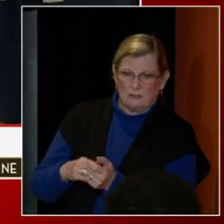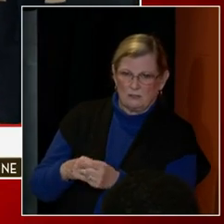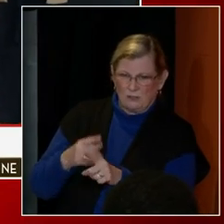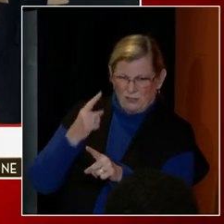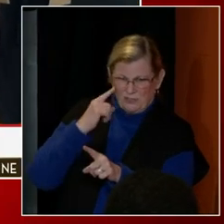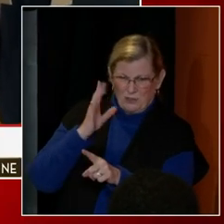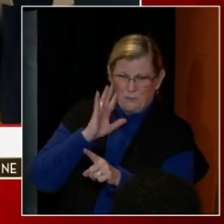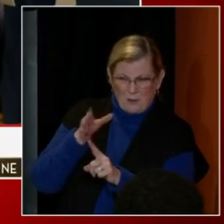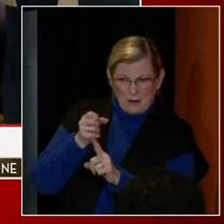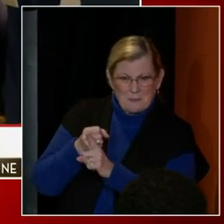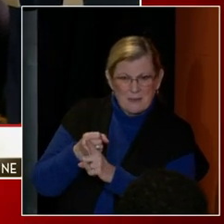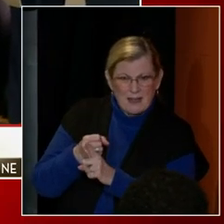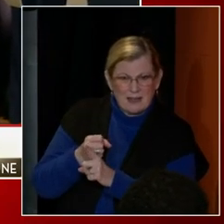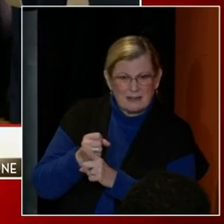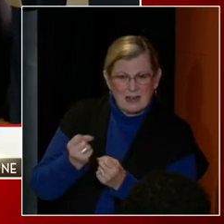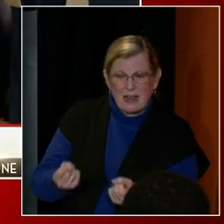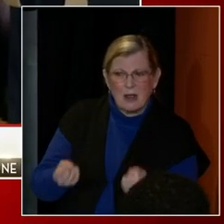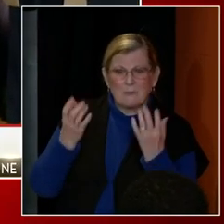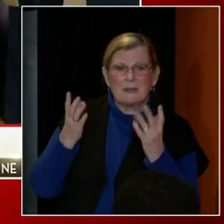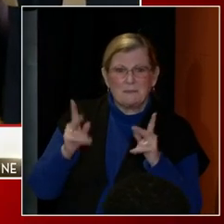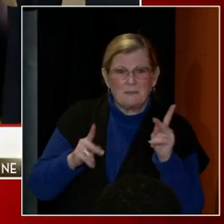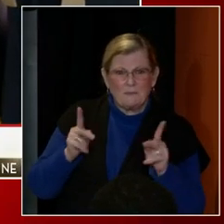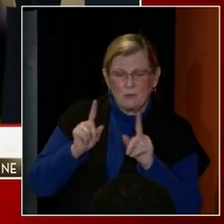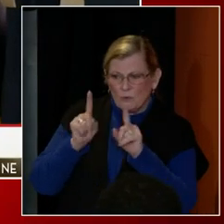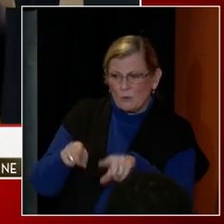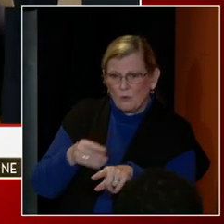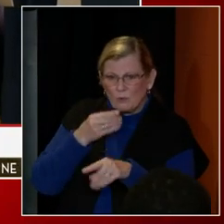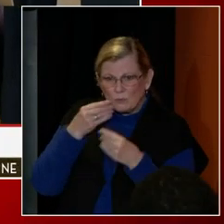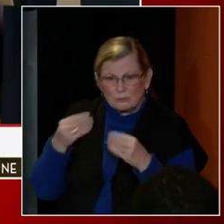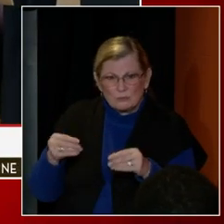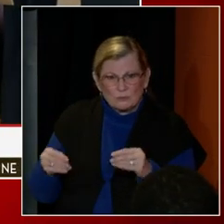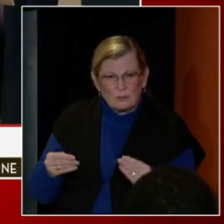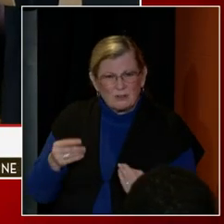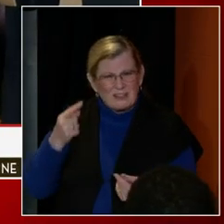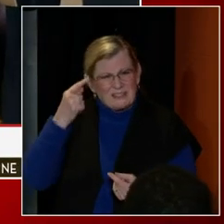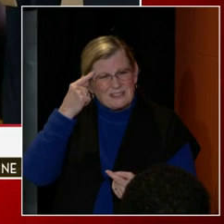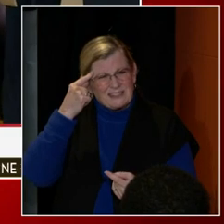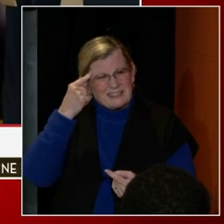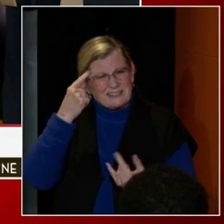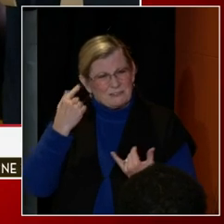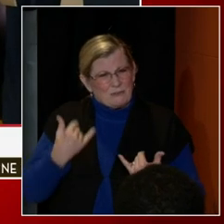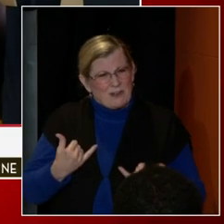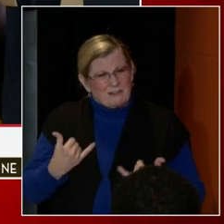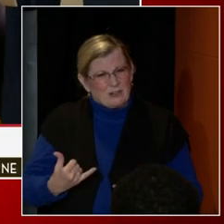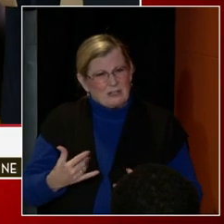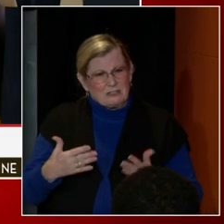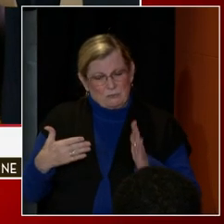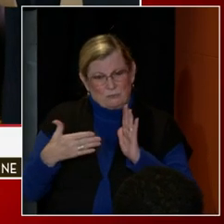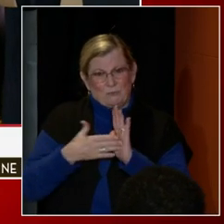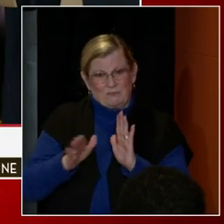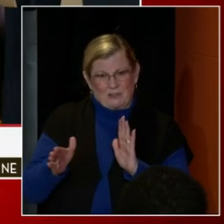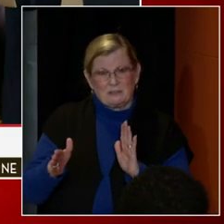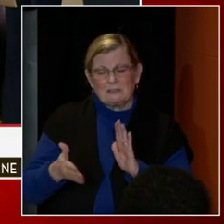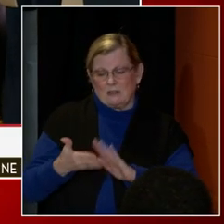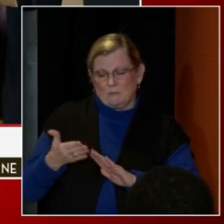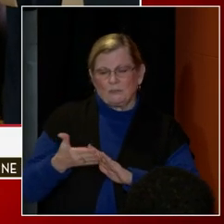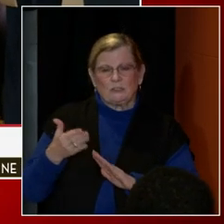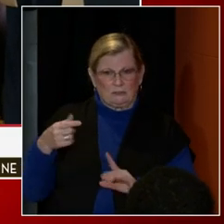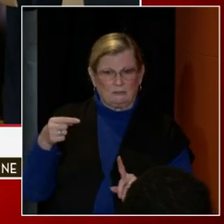I don't think so, but we think it reflects current operations. Yes.